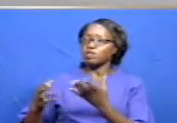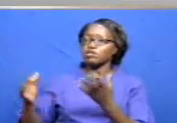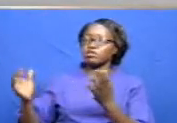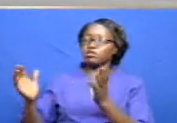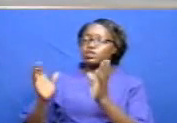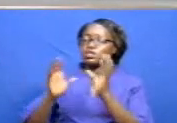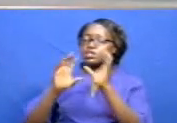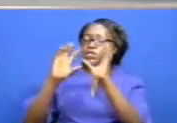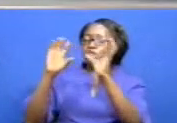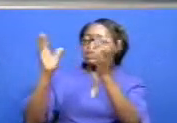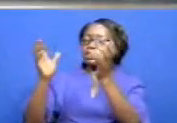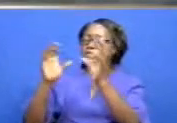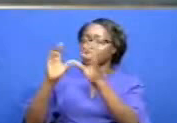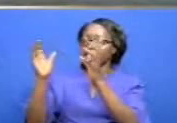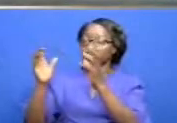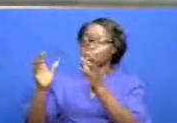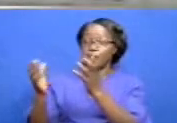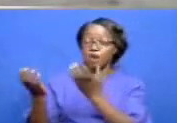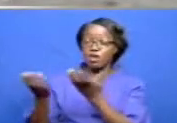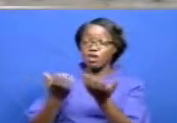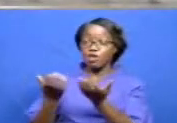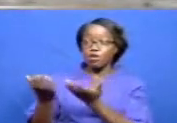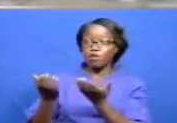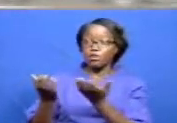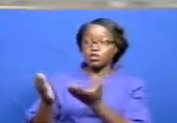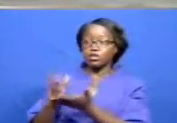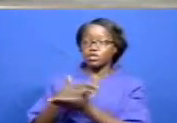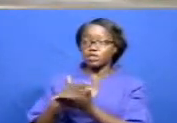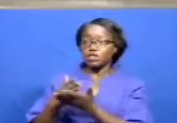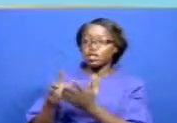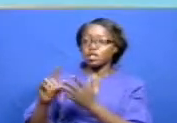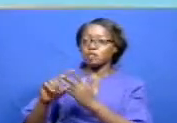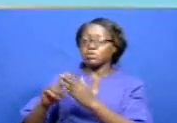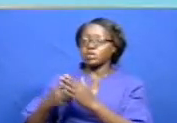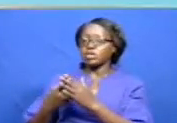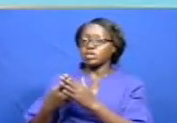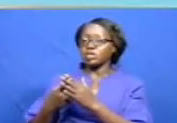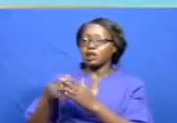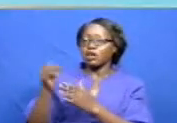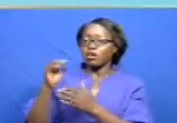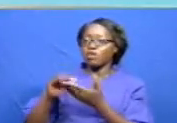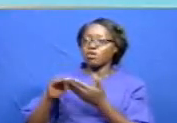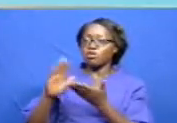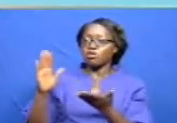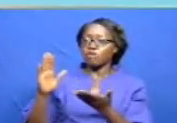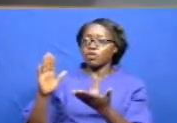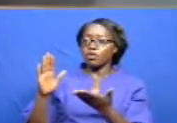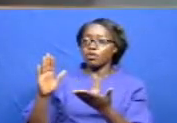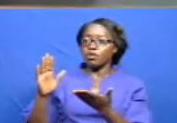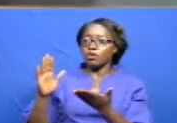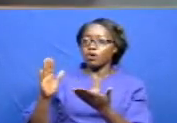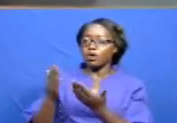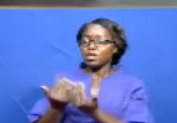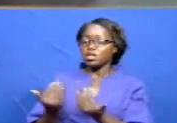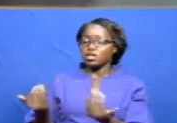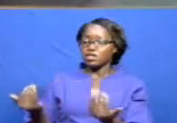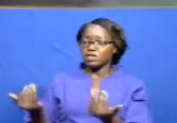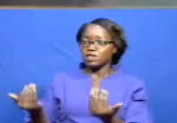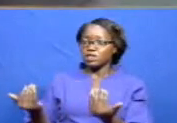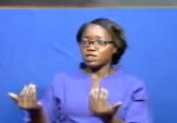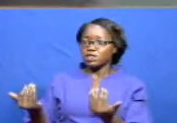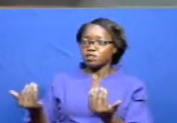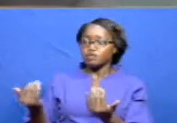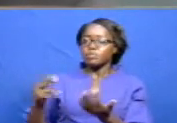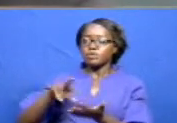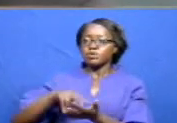setting. And we're very proud of that. And that is just the beginning of more cutting-edge initiatives